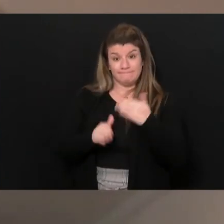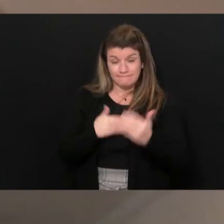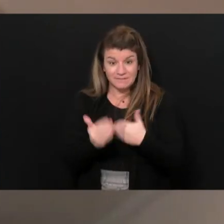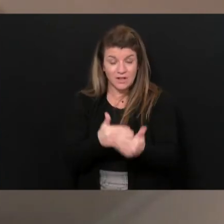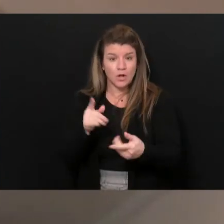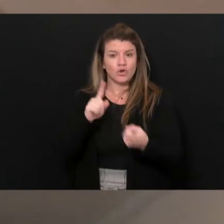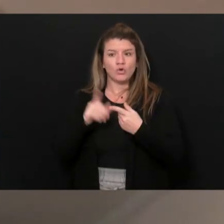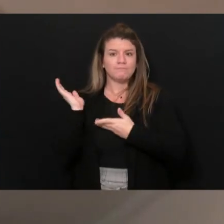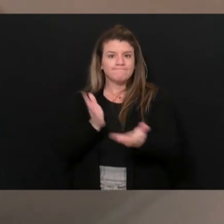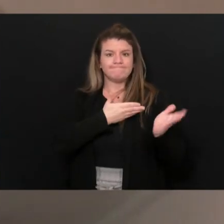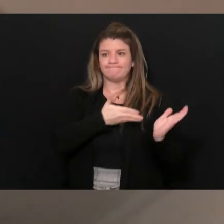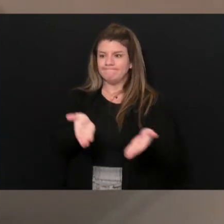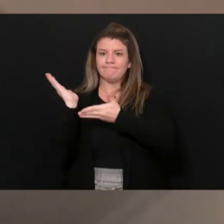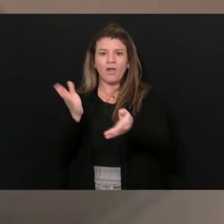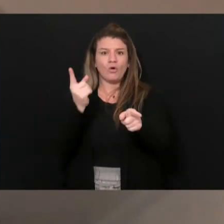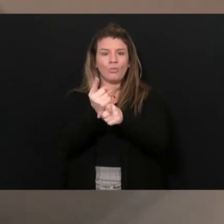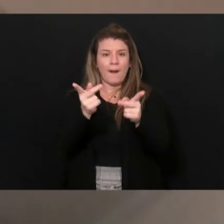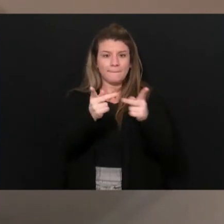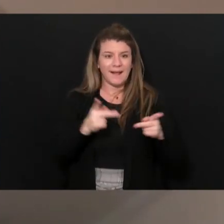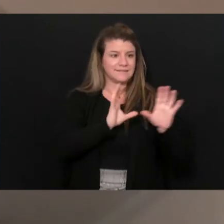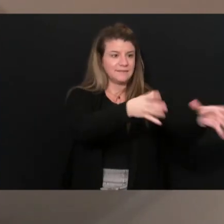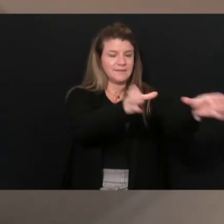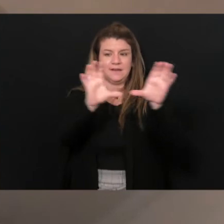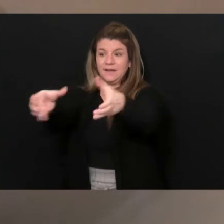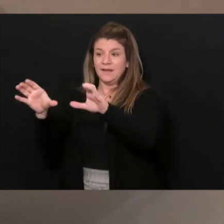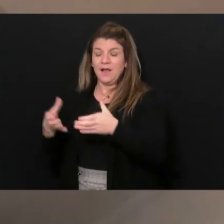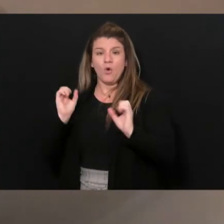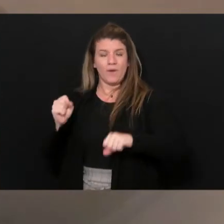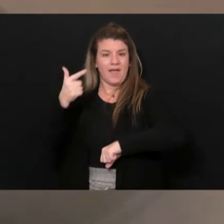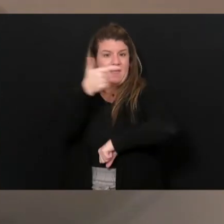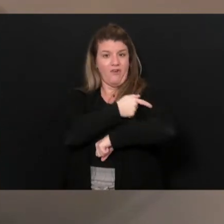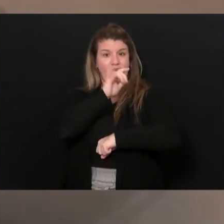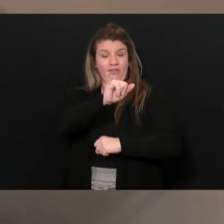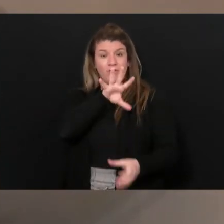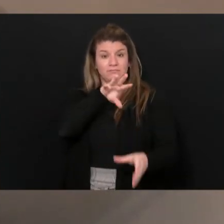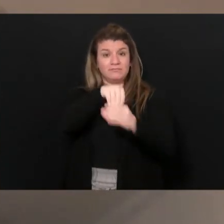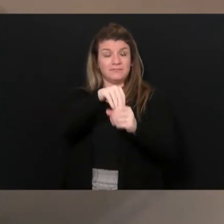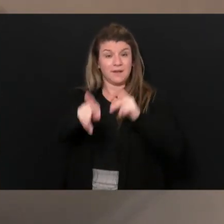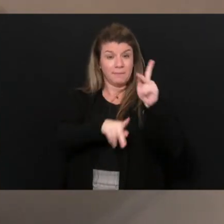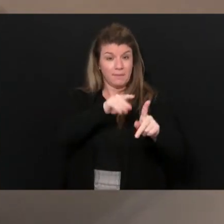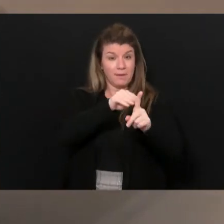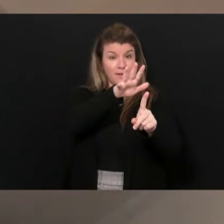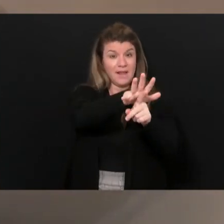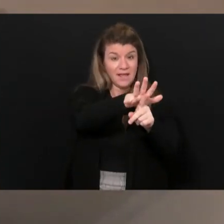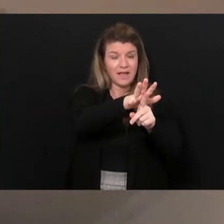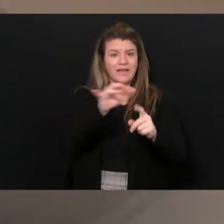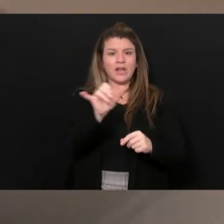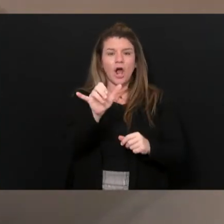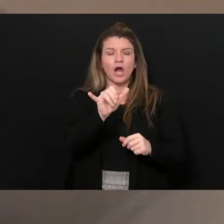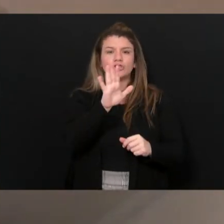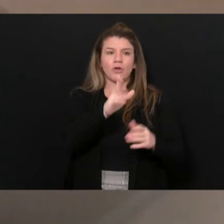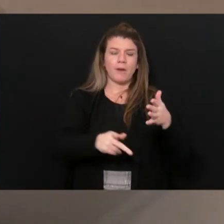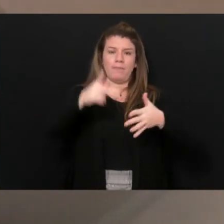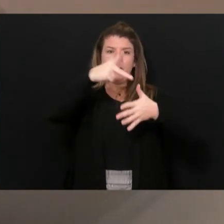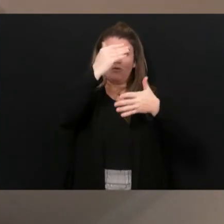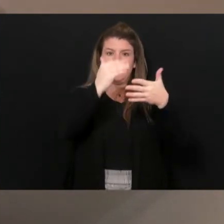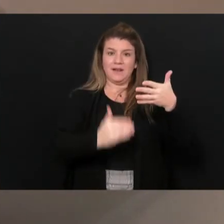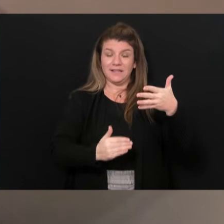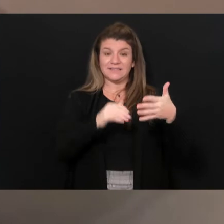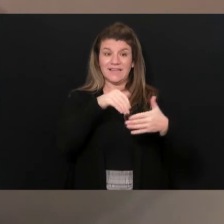to the places where we can immunize these highly vulnerable people and other people that are in our priority list at this point